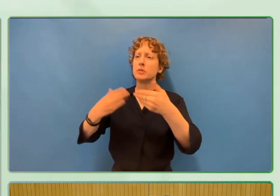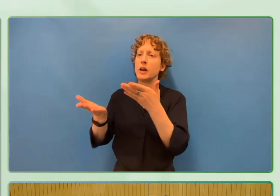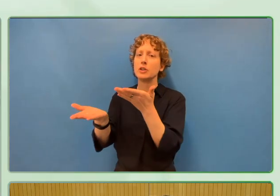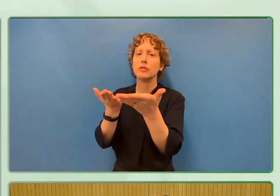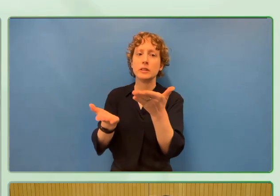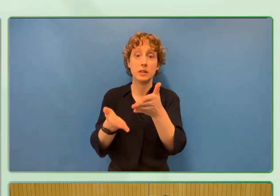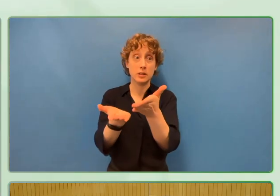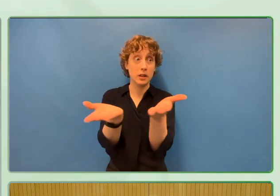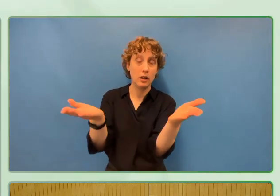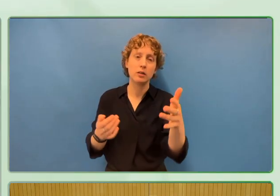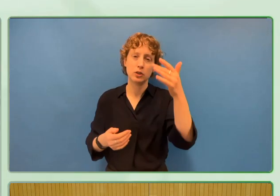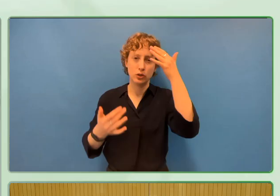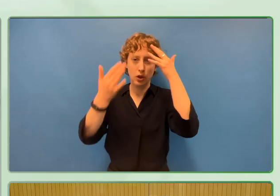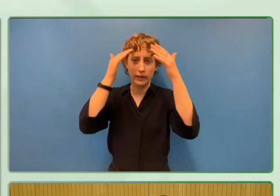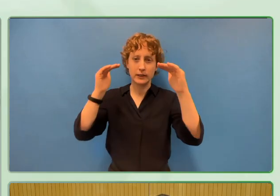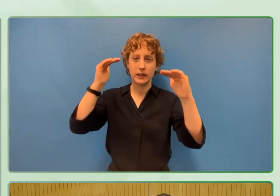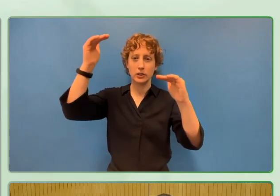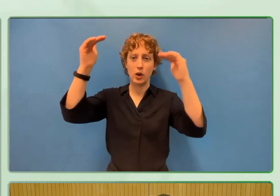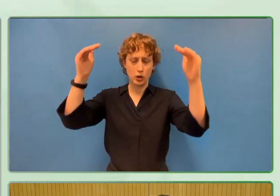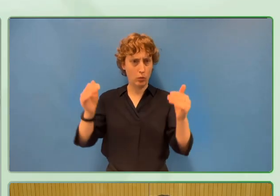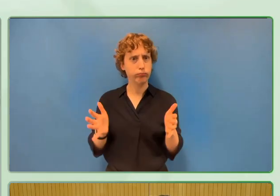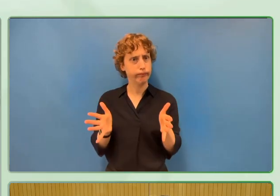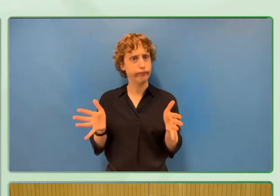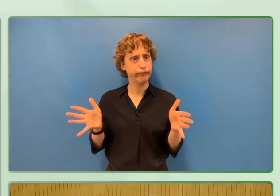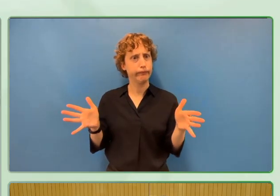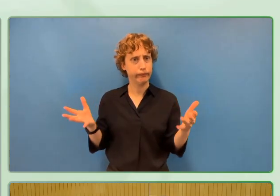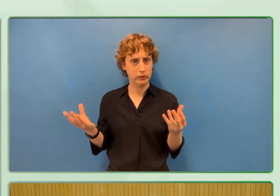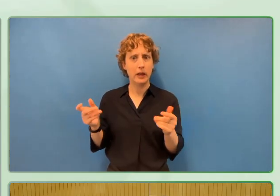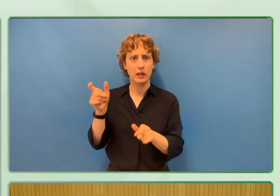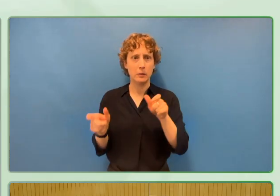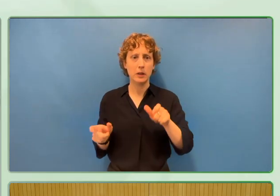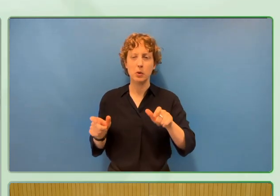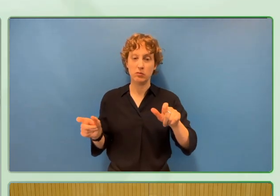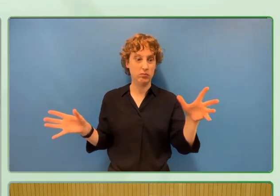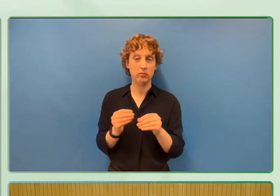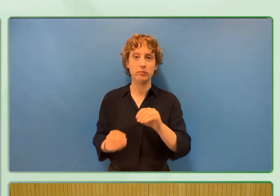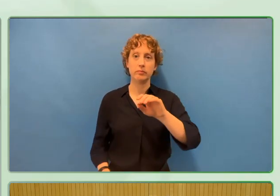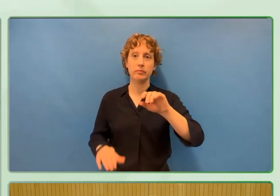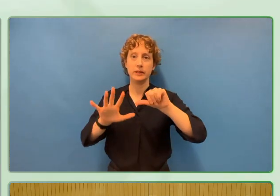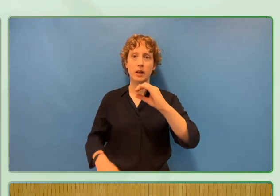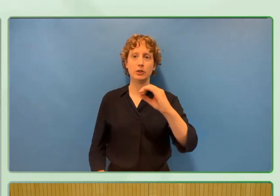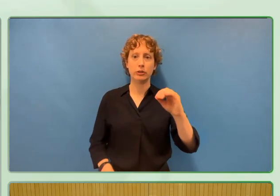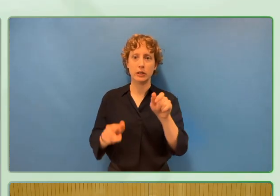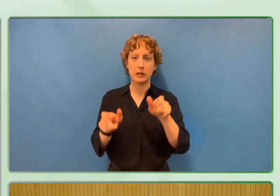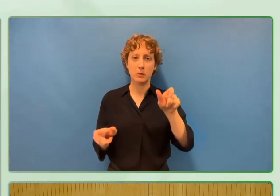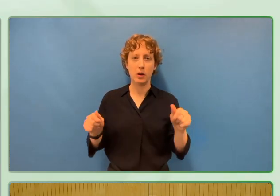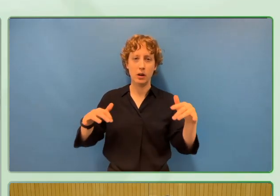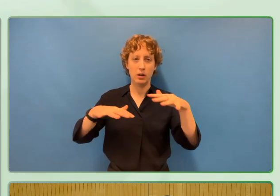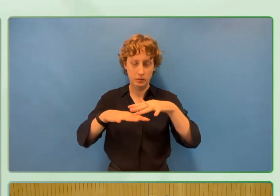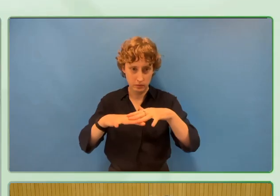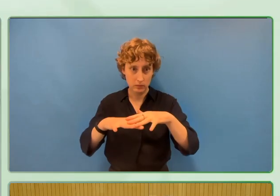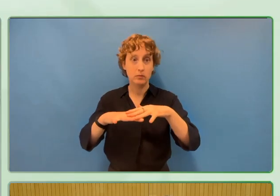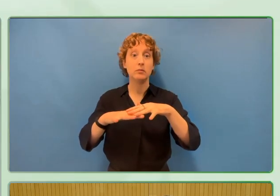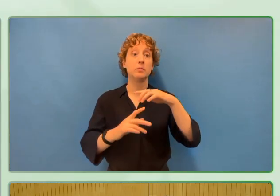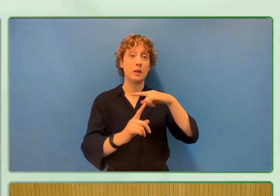adults. So we are quite a big organization, staff of 600 people, and we have around 1,400 user